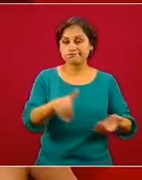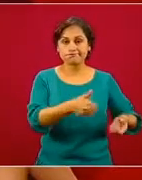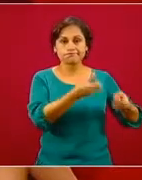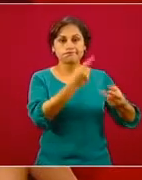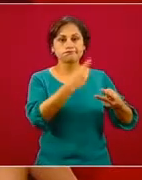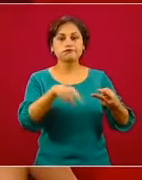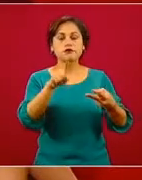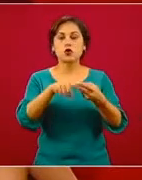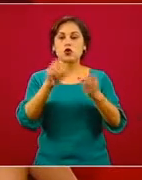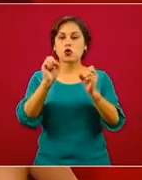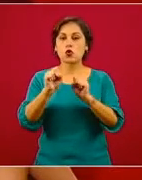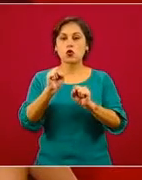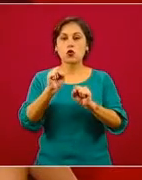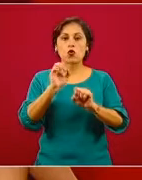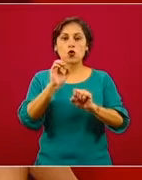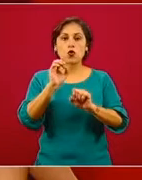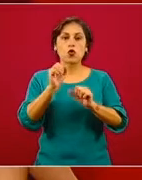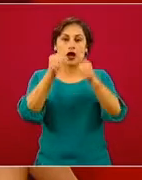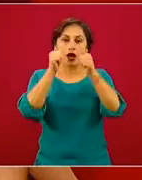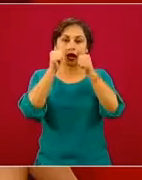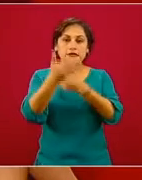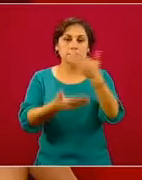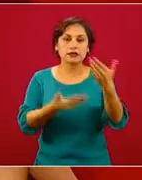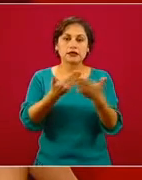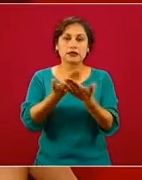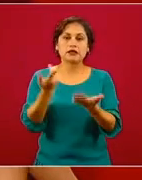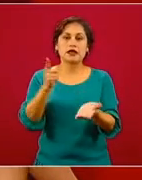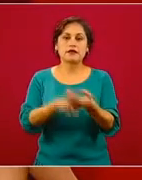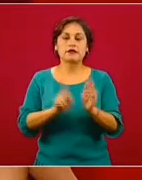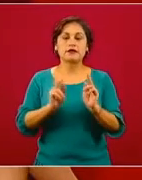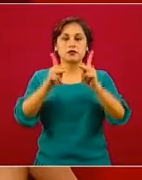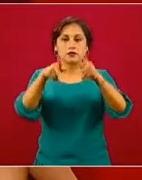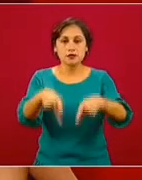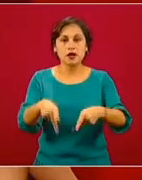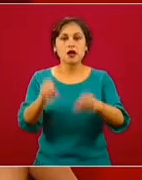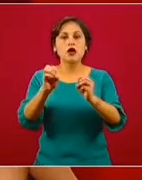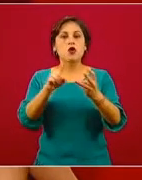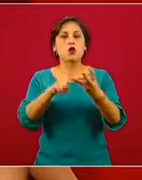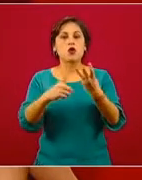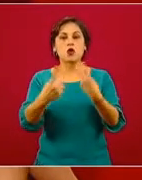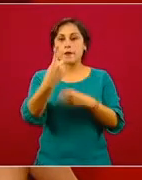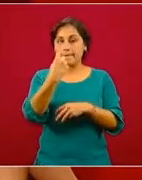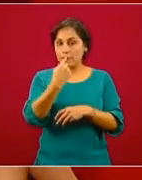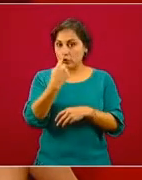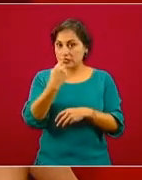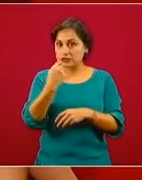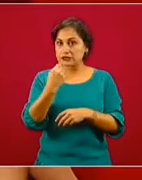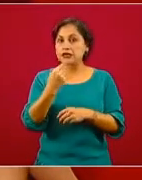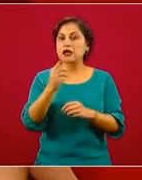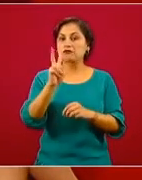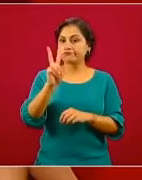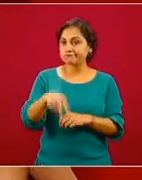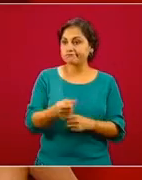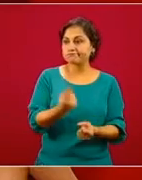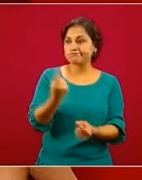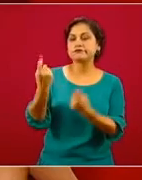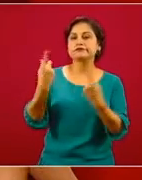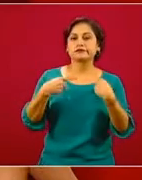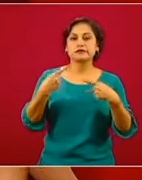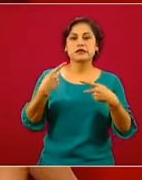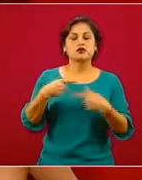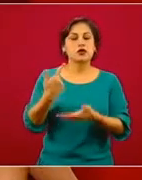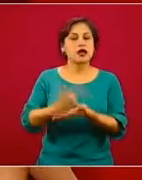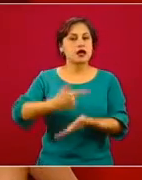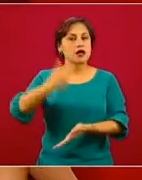sectors that are at the bottom of the economic activity. Well, the ones that haven't stopped, that are